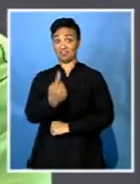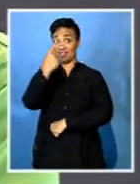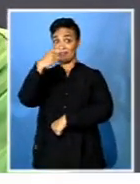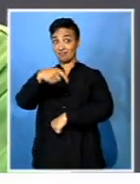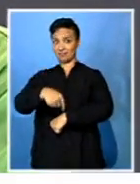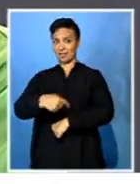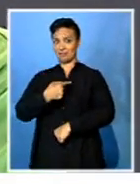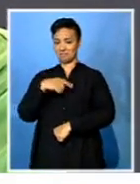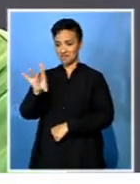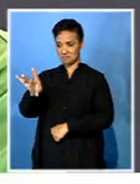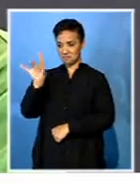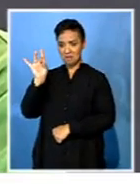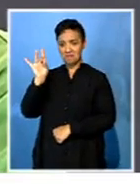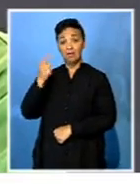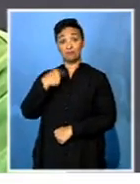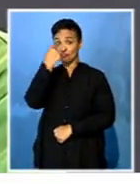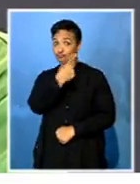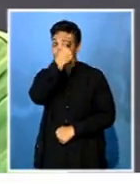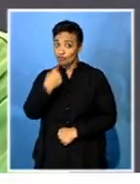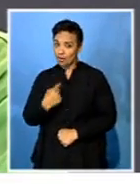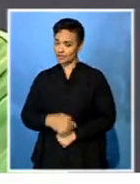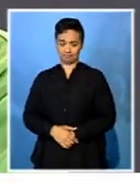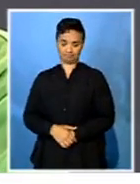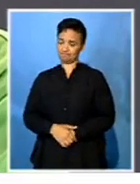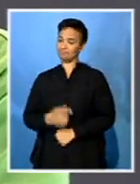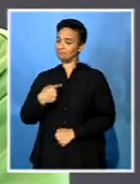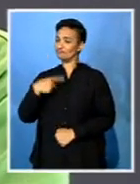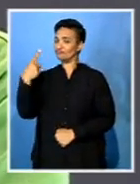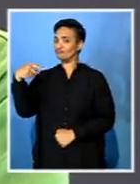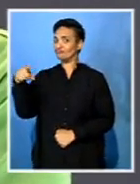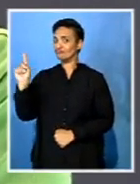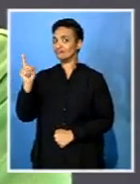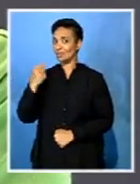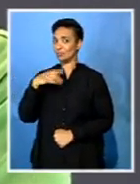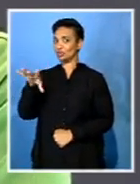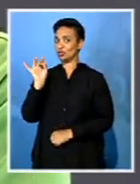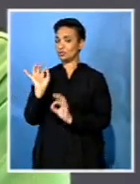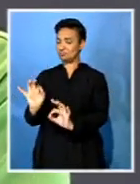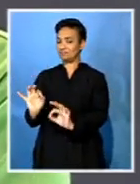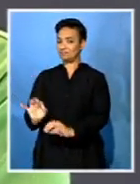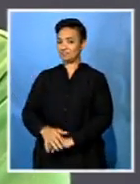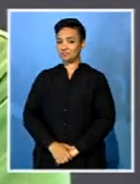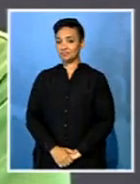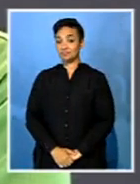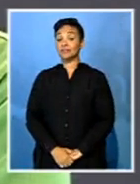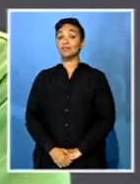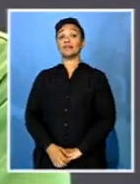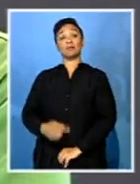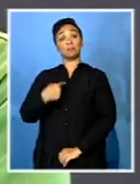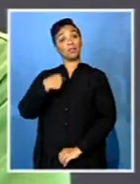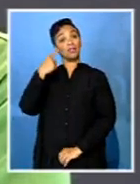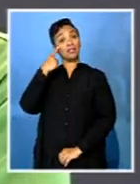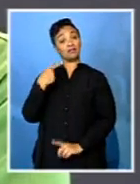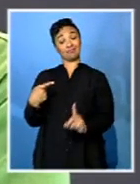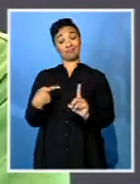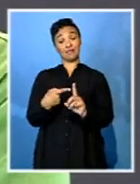him. I was not wrong when I identified Eric Tinkler. And so many of them. But I think he come